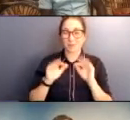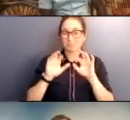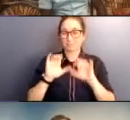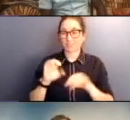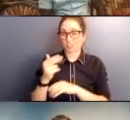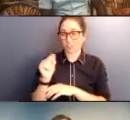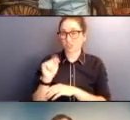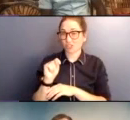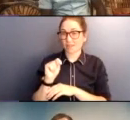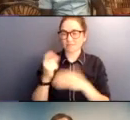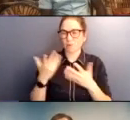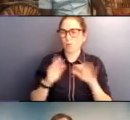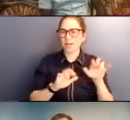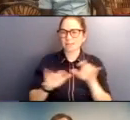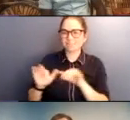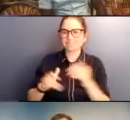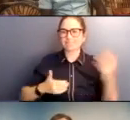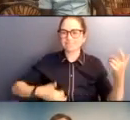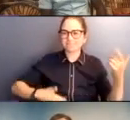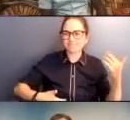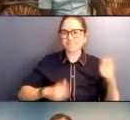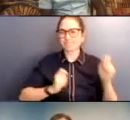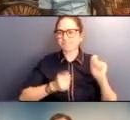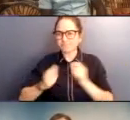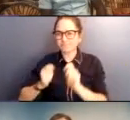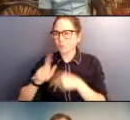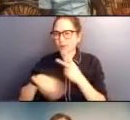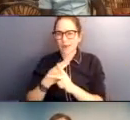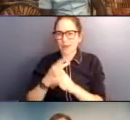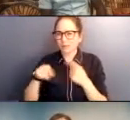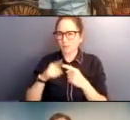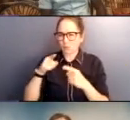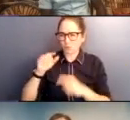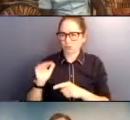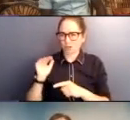What instruments were you first introduced to as a child?